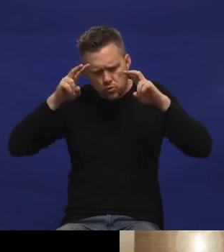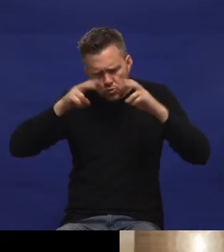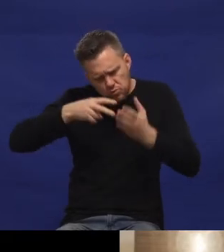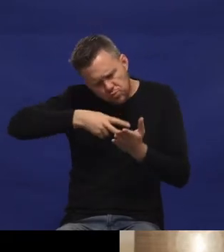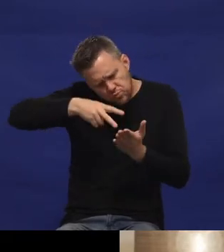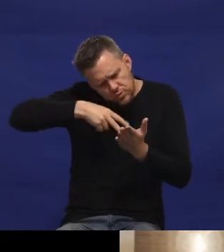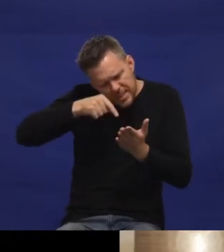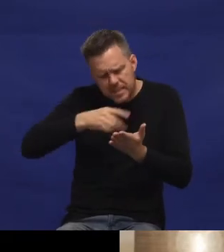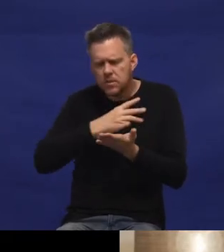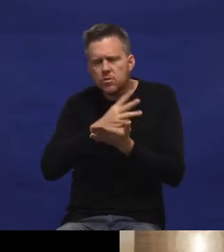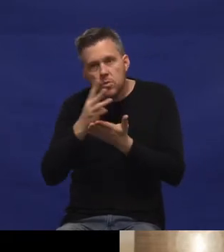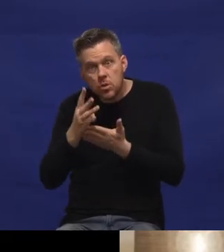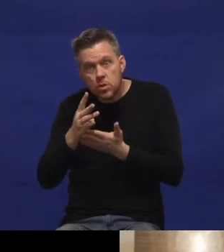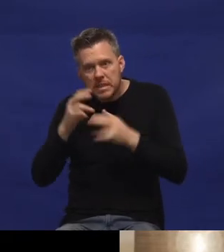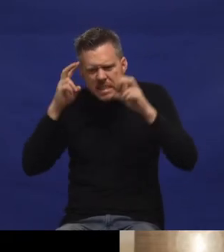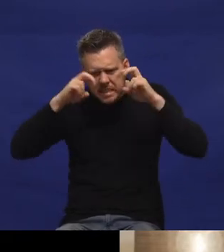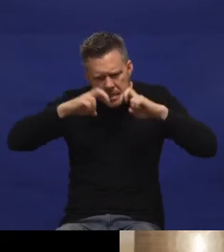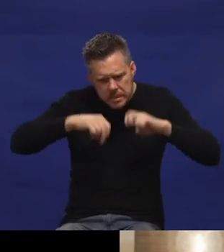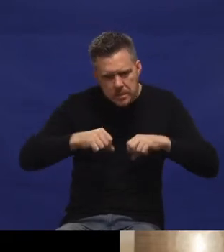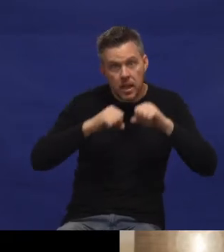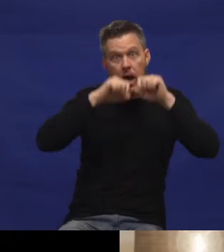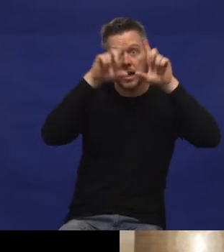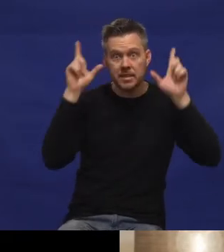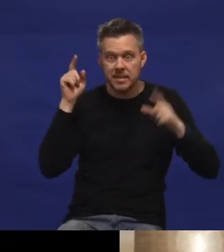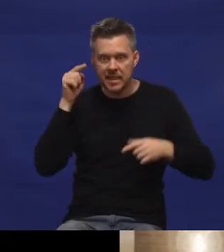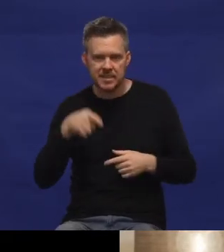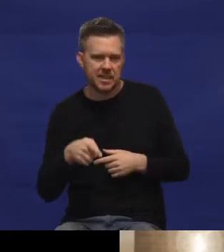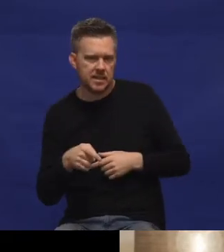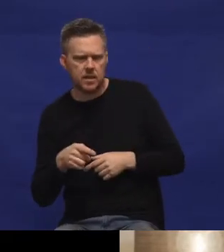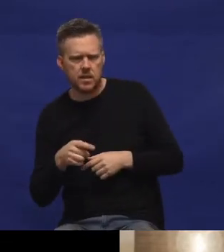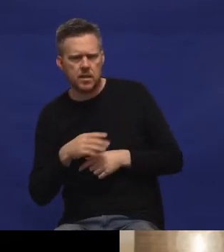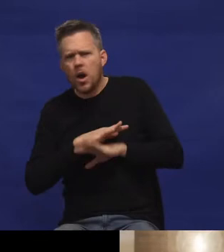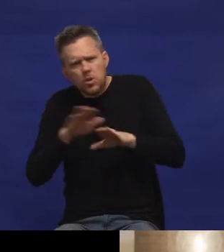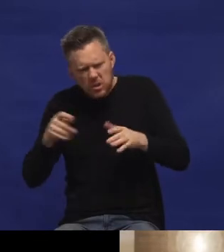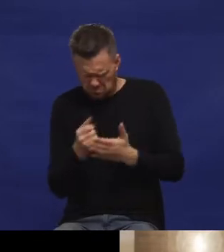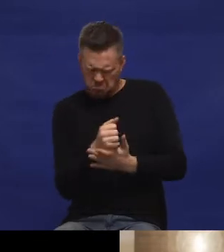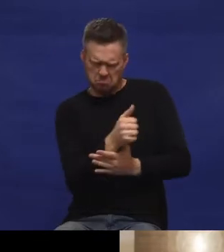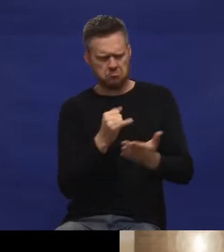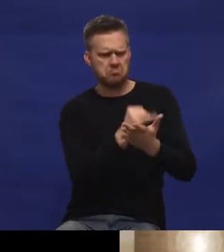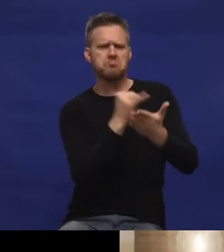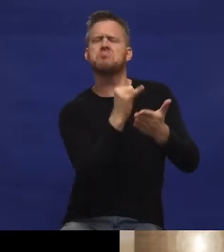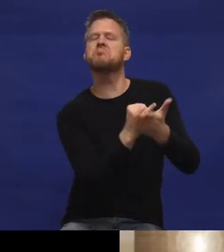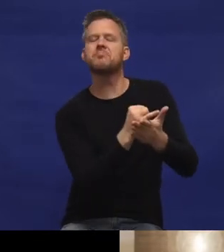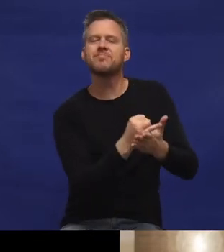to understand it. And if you're still confused, well, don't blog about it. Don't say heresy, bad teaching.